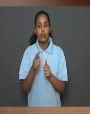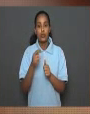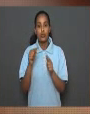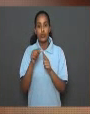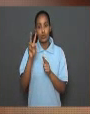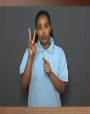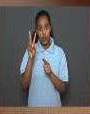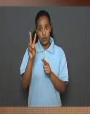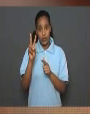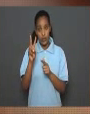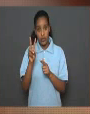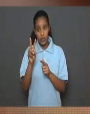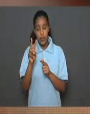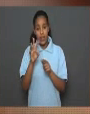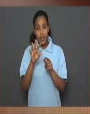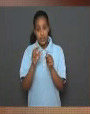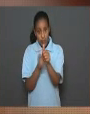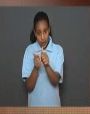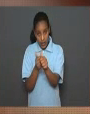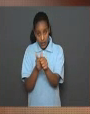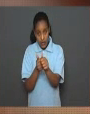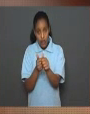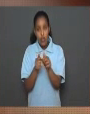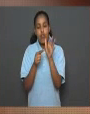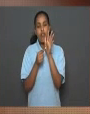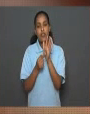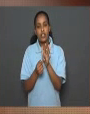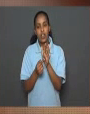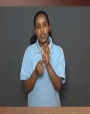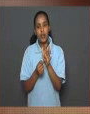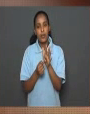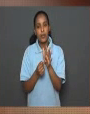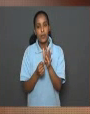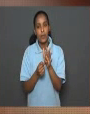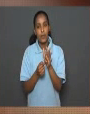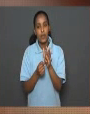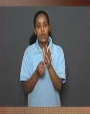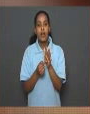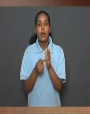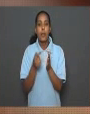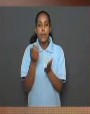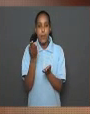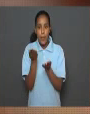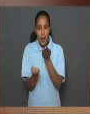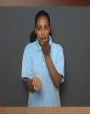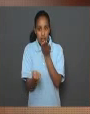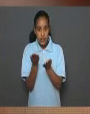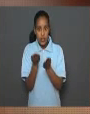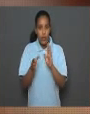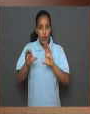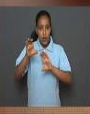power of its respective coefficient in the balanced